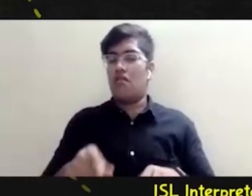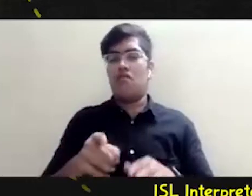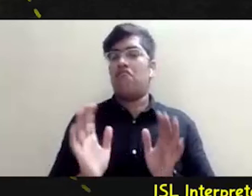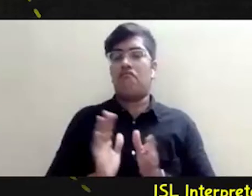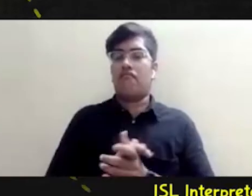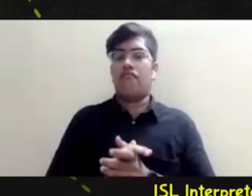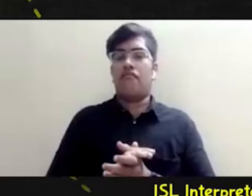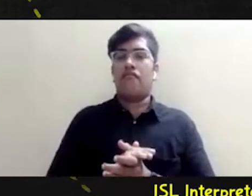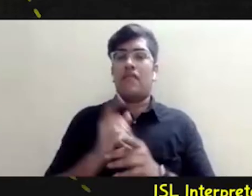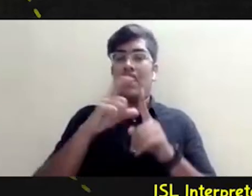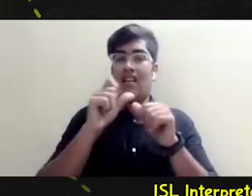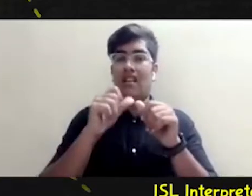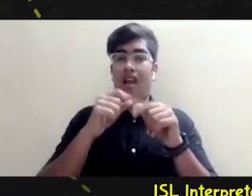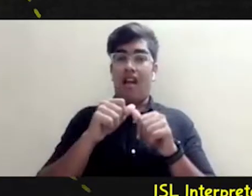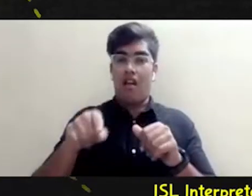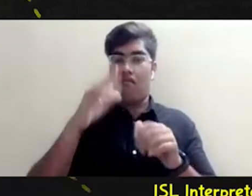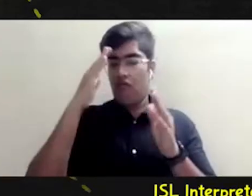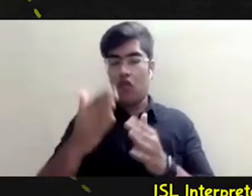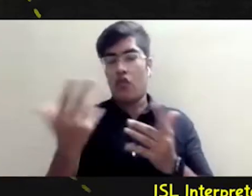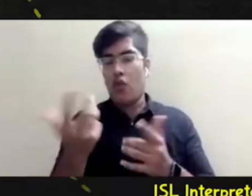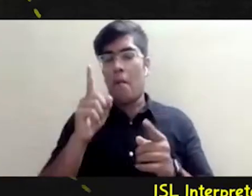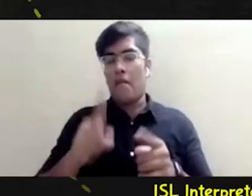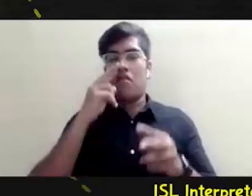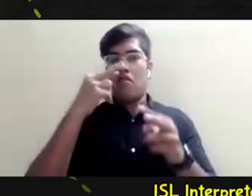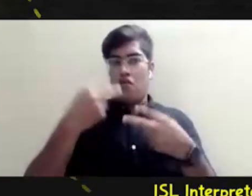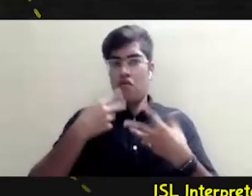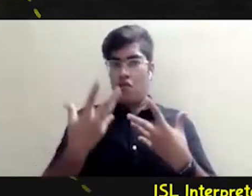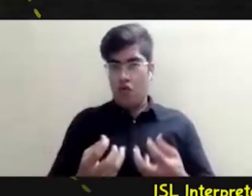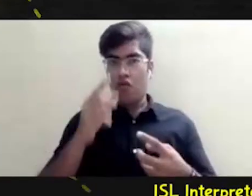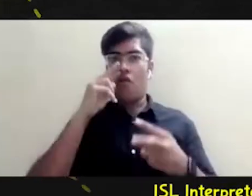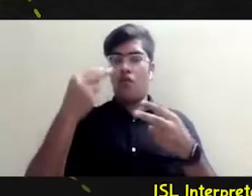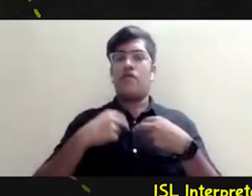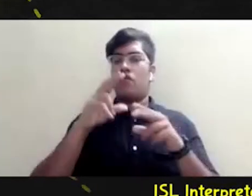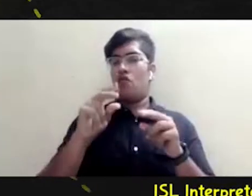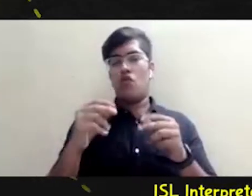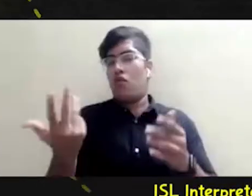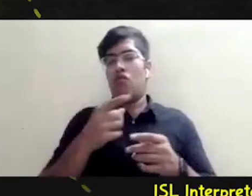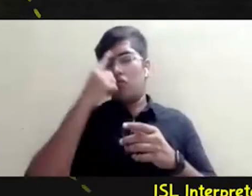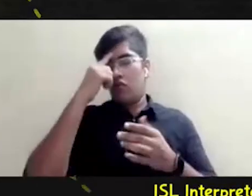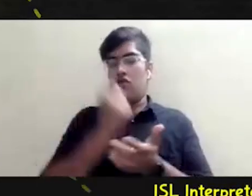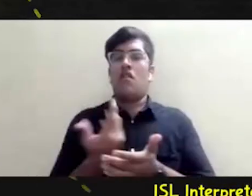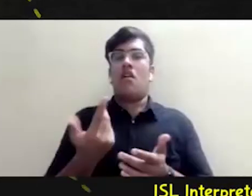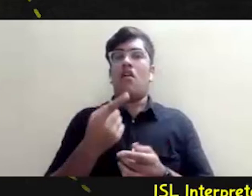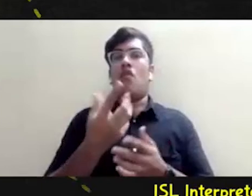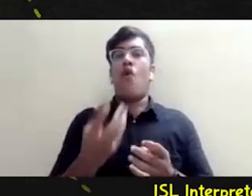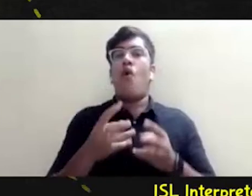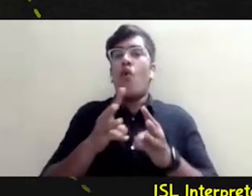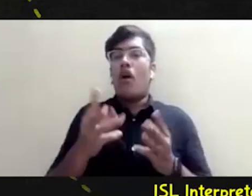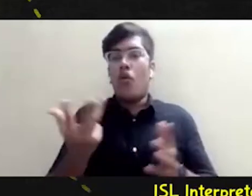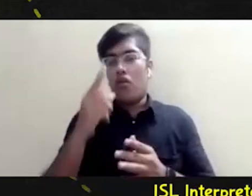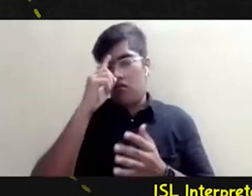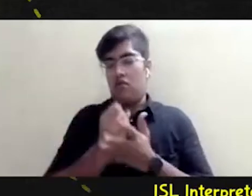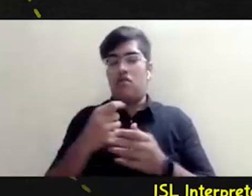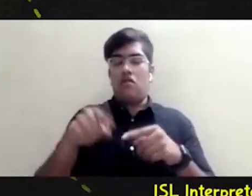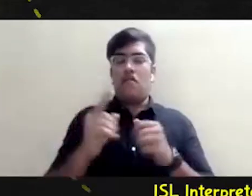dependent upon the fact whether you want to make yourself visible or not, and how you want to make yourself visible. And I think this goes also very